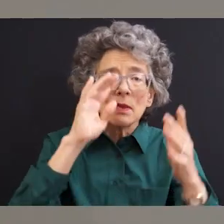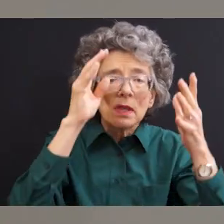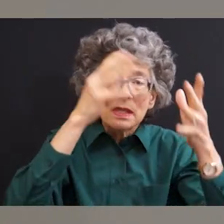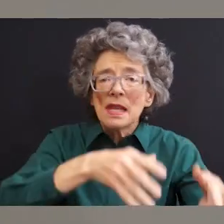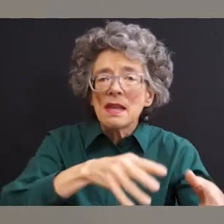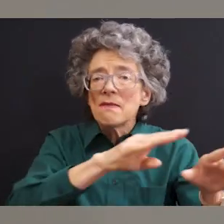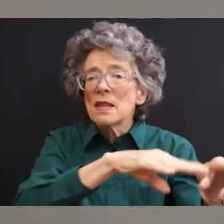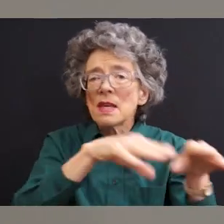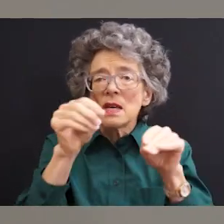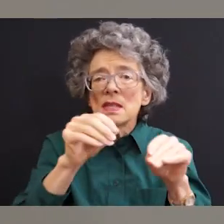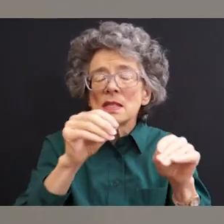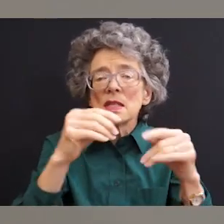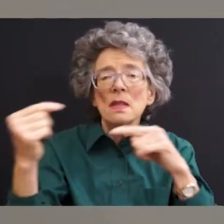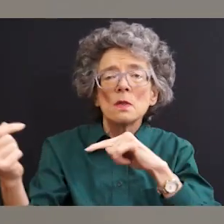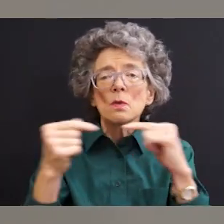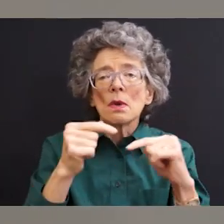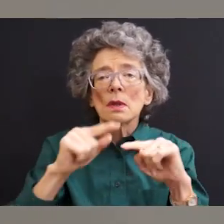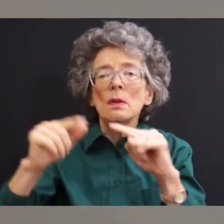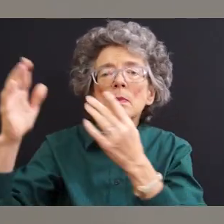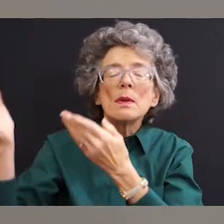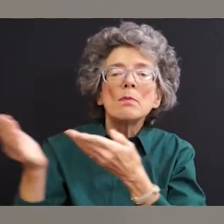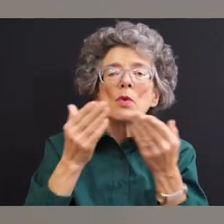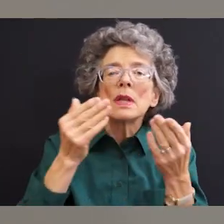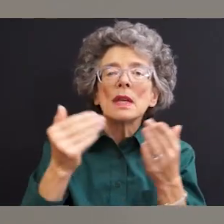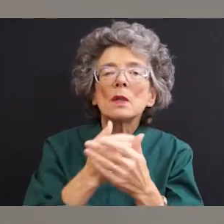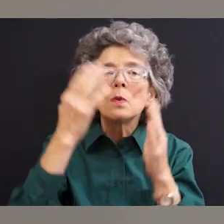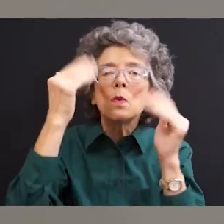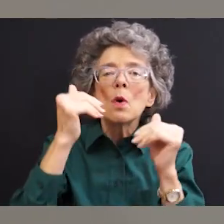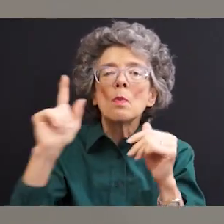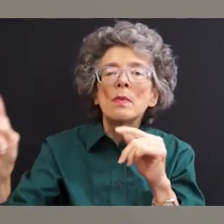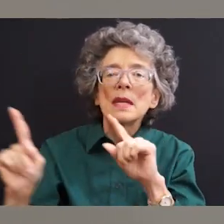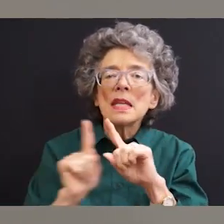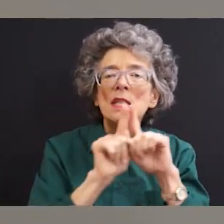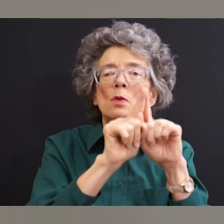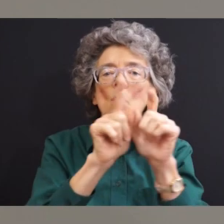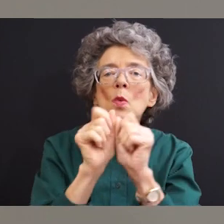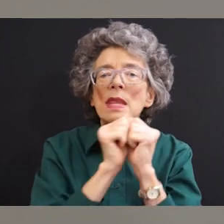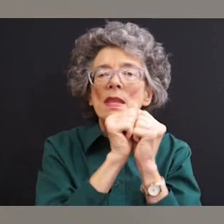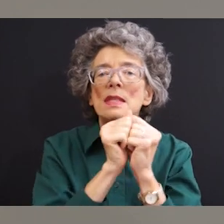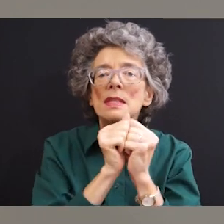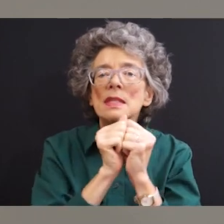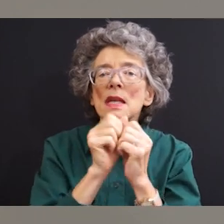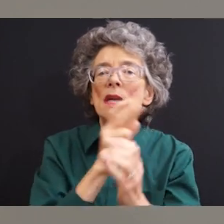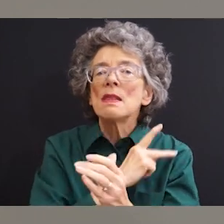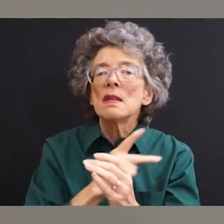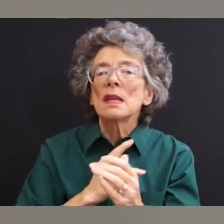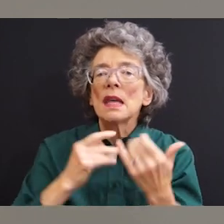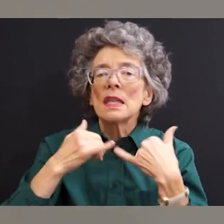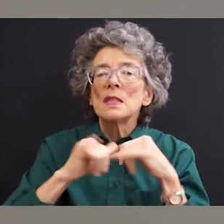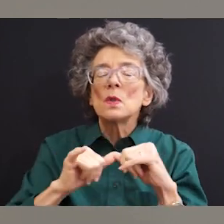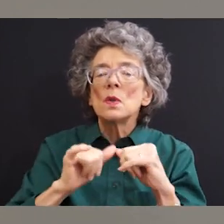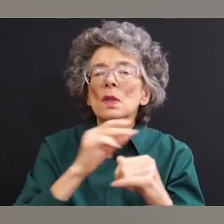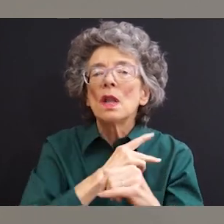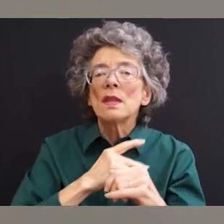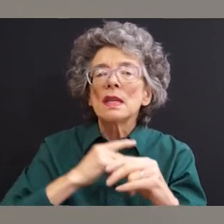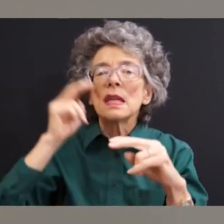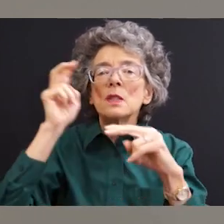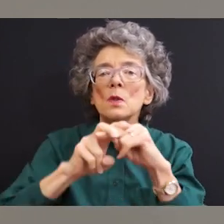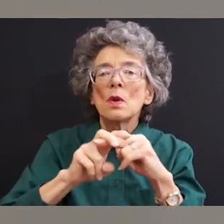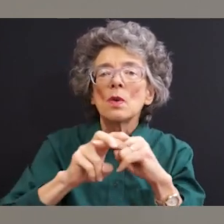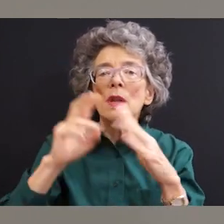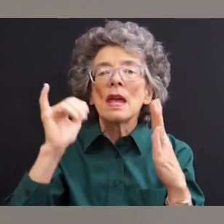but bringing new hope in the fact he's right with us. The King is still on the throne, and in that I can